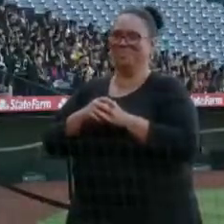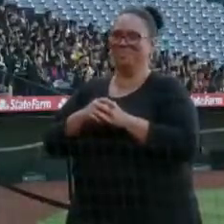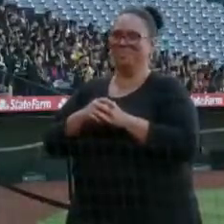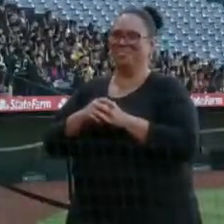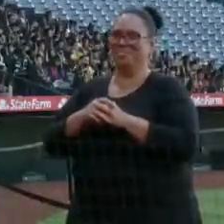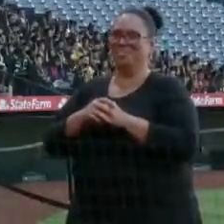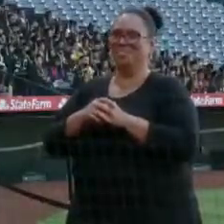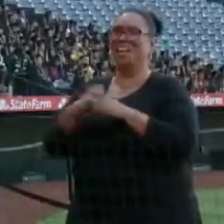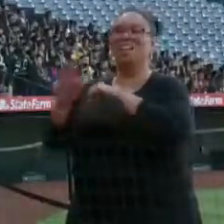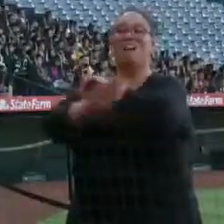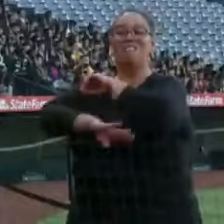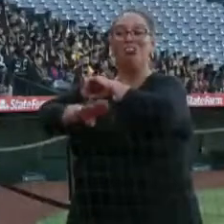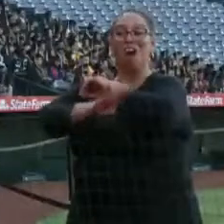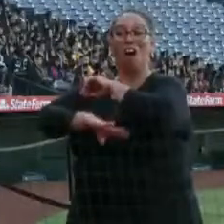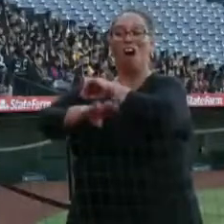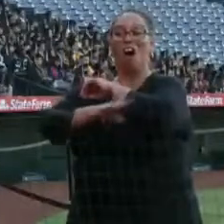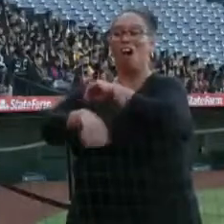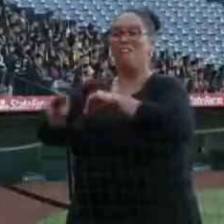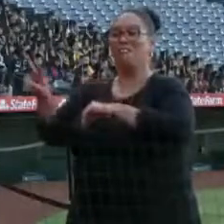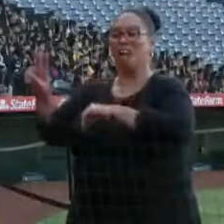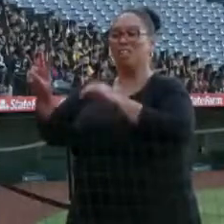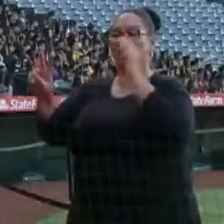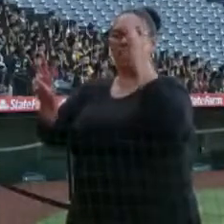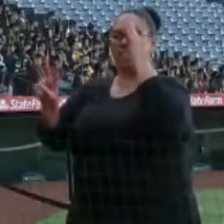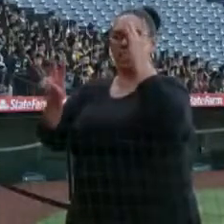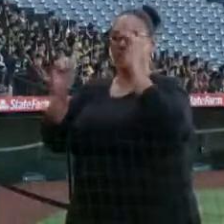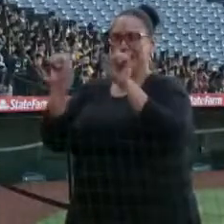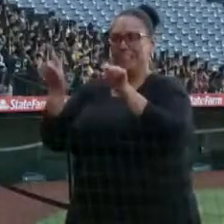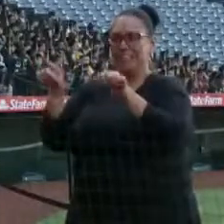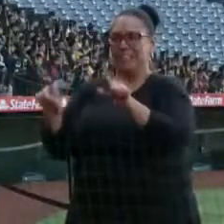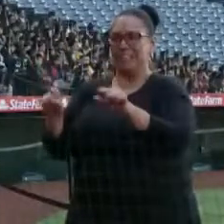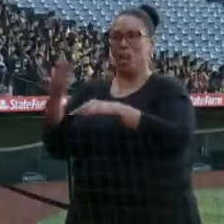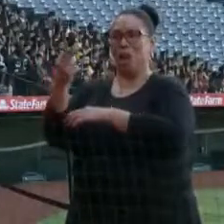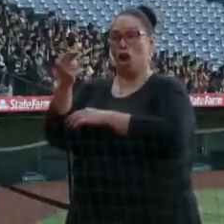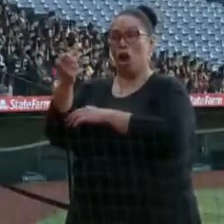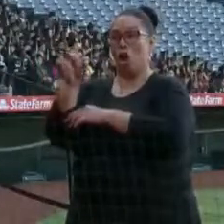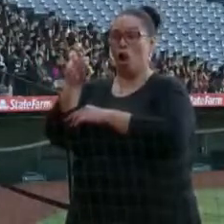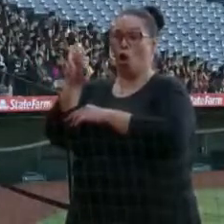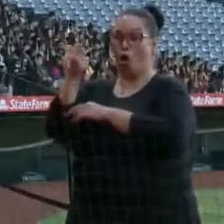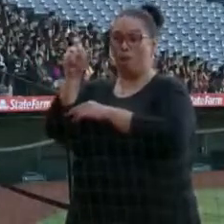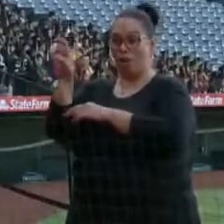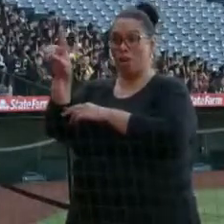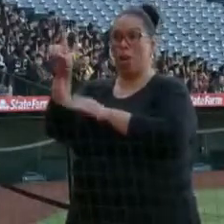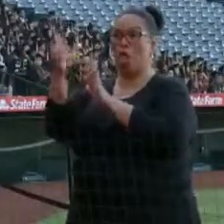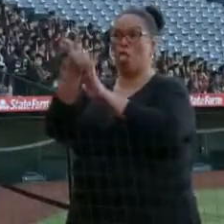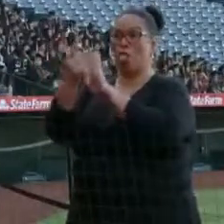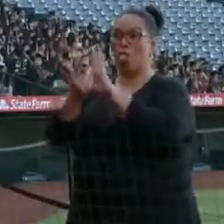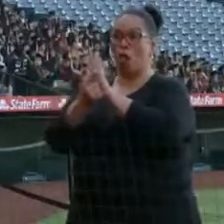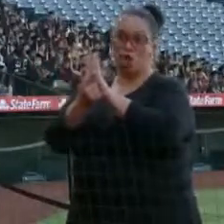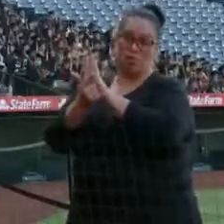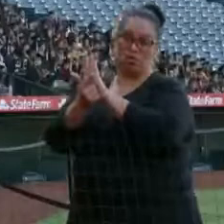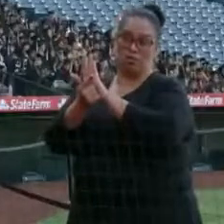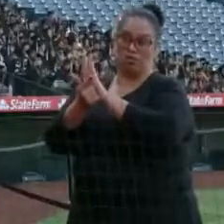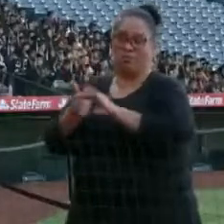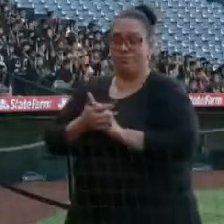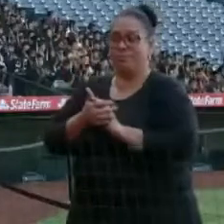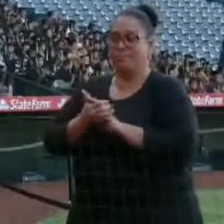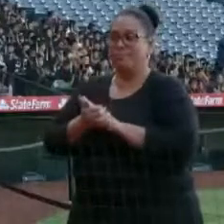Next fall, Vaishali will be attending Harvard Law School.